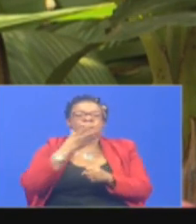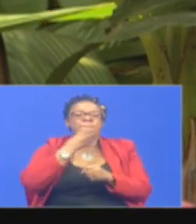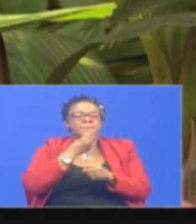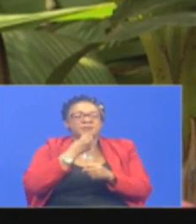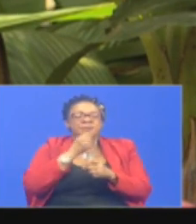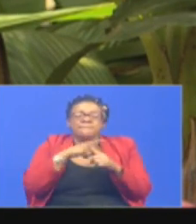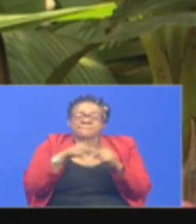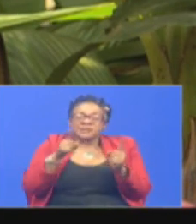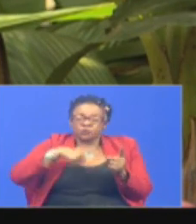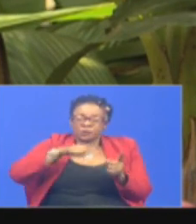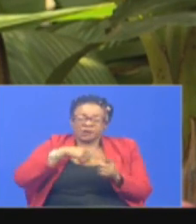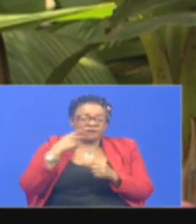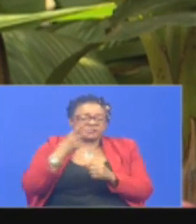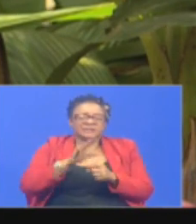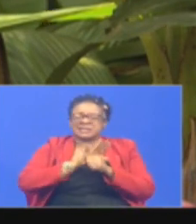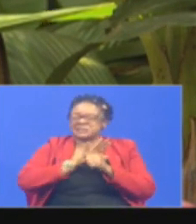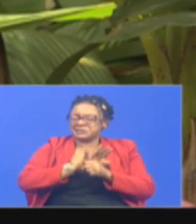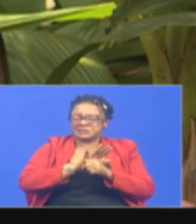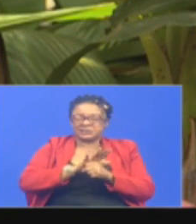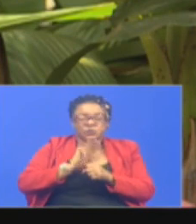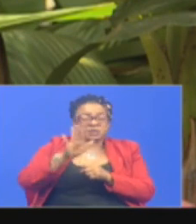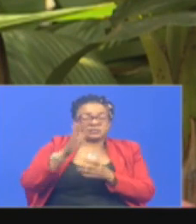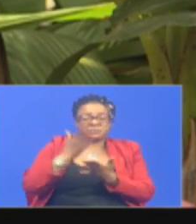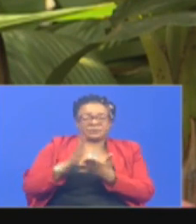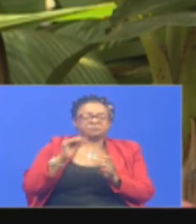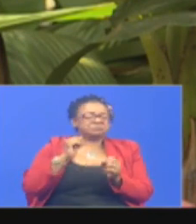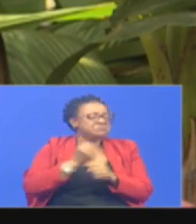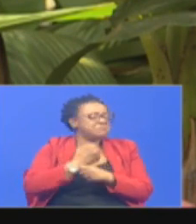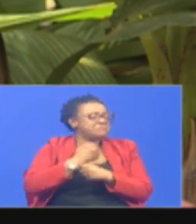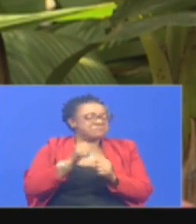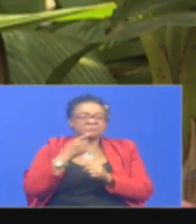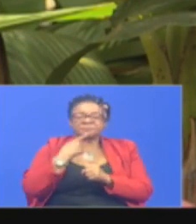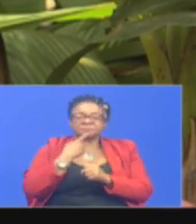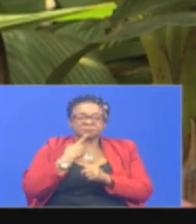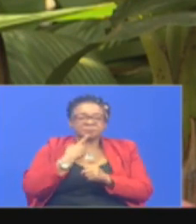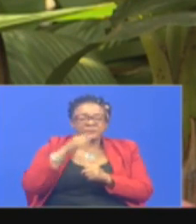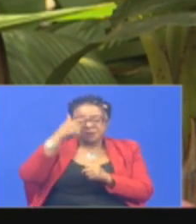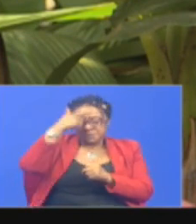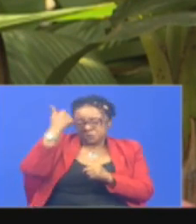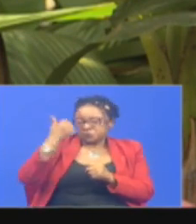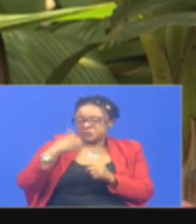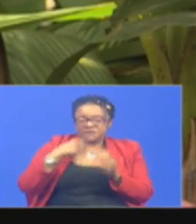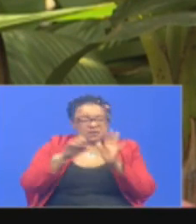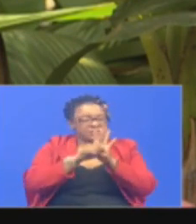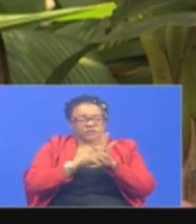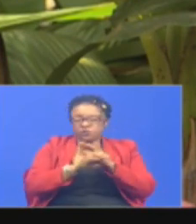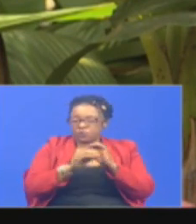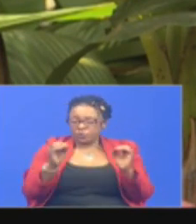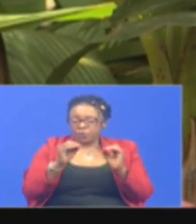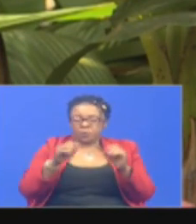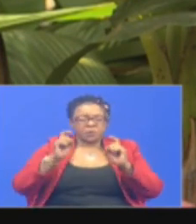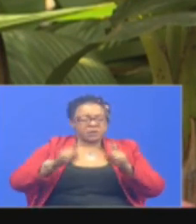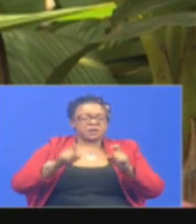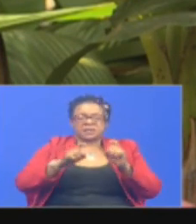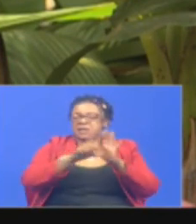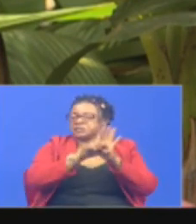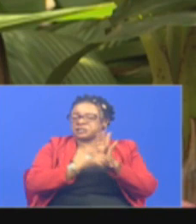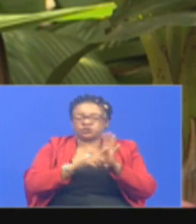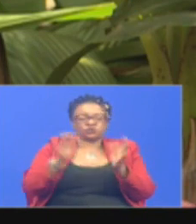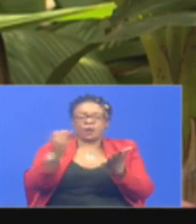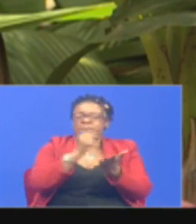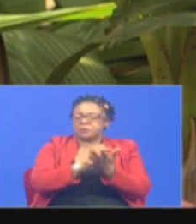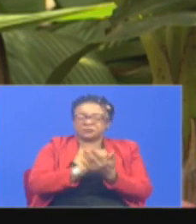have seen a resistance on his part. And he cannot say that it is because there is no legislation, because you don't need legislation for